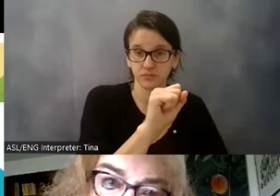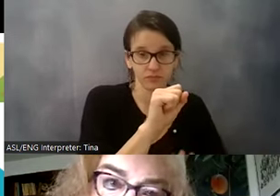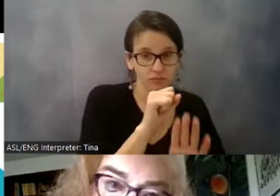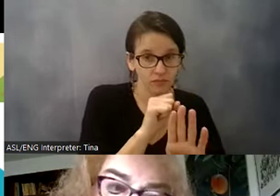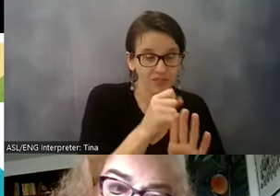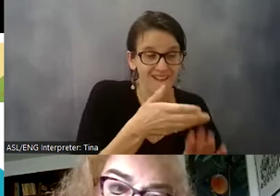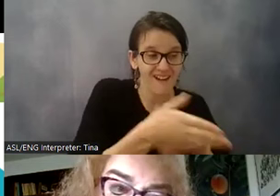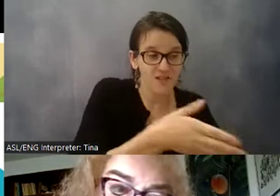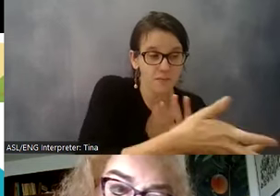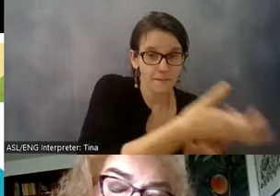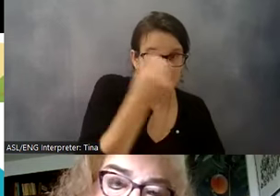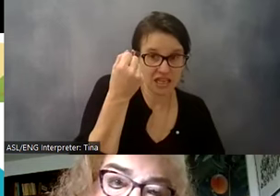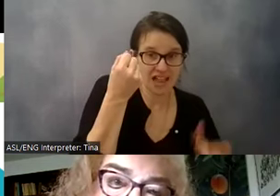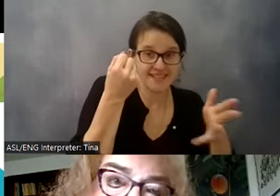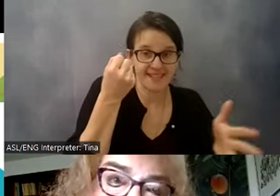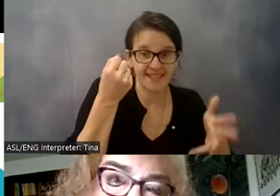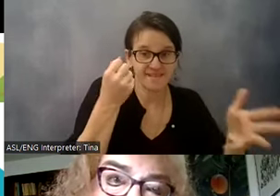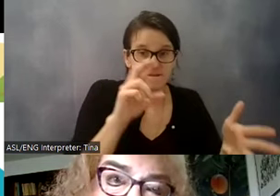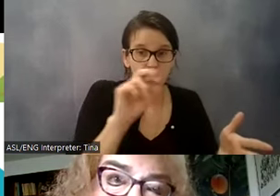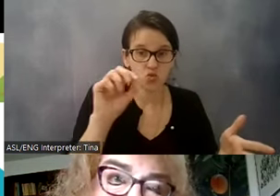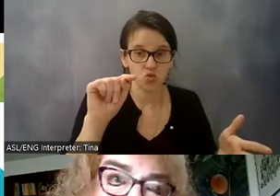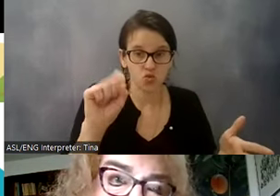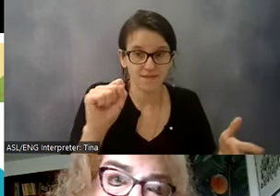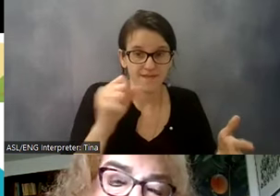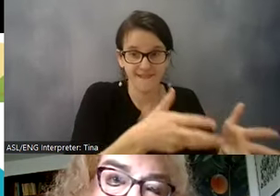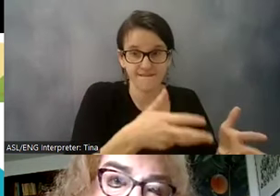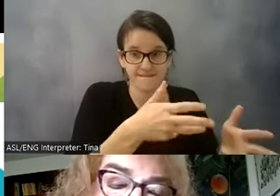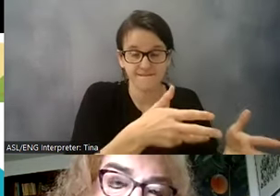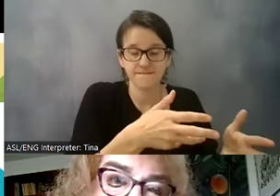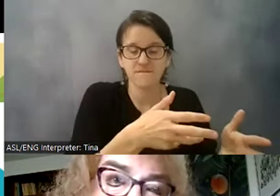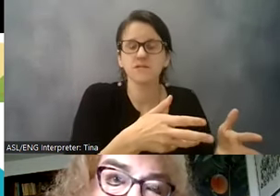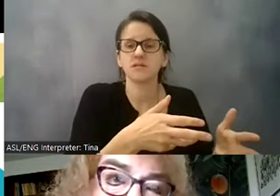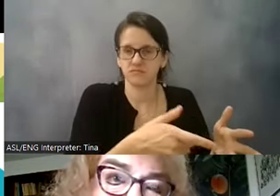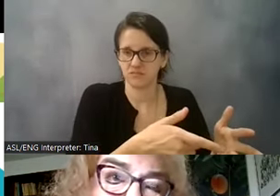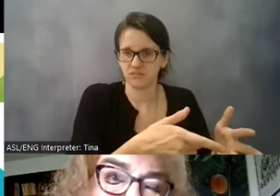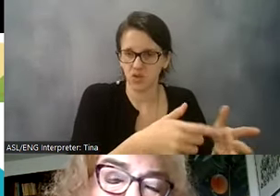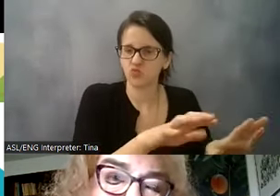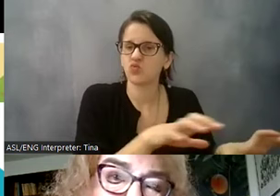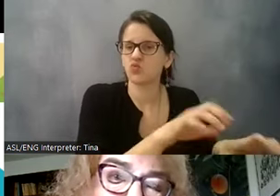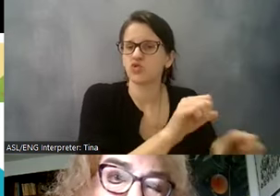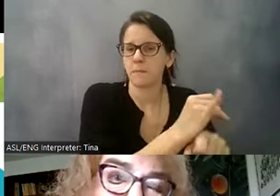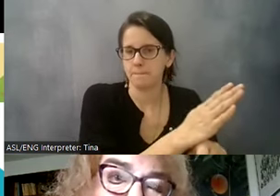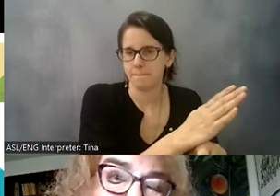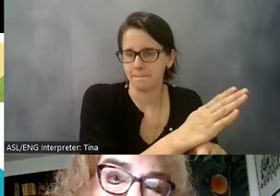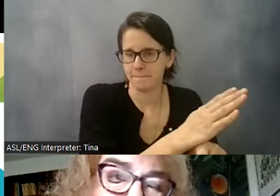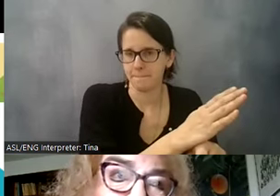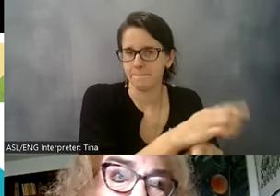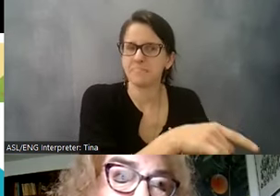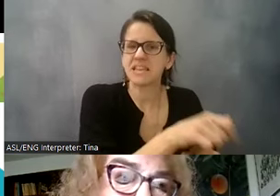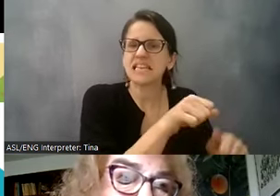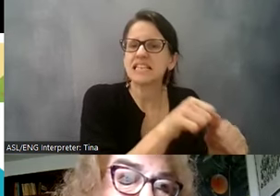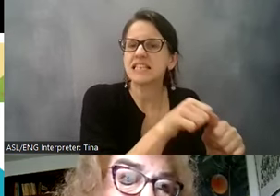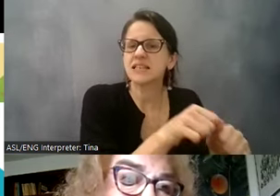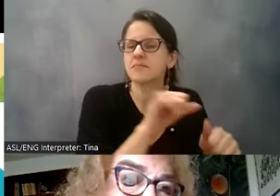after harvest, and certainly during harvest, they are performing a function. They're keeping the microbes alive